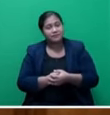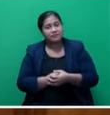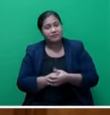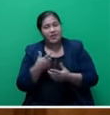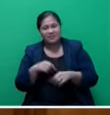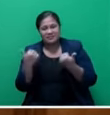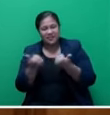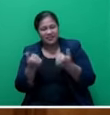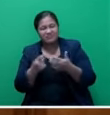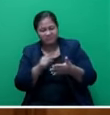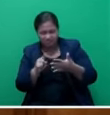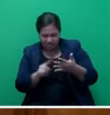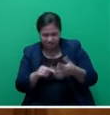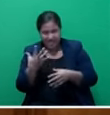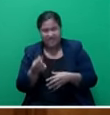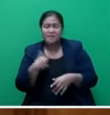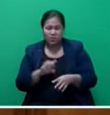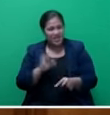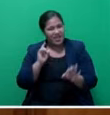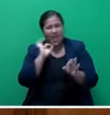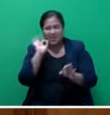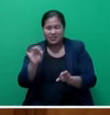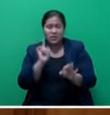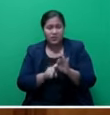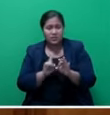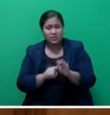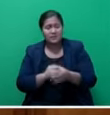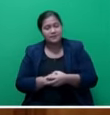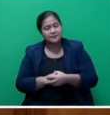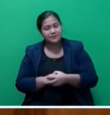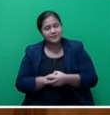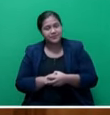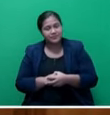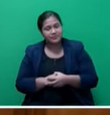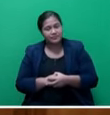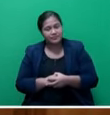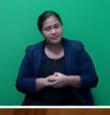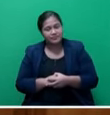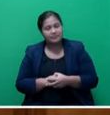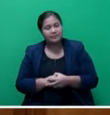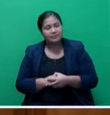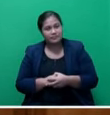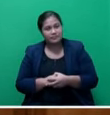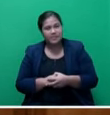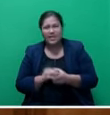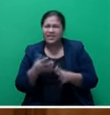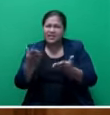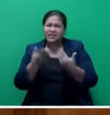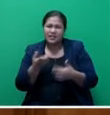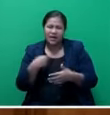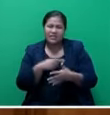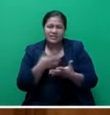models that are in place that we question, Honorable Speaker. And it gives us a sense of